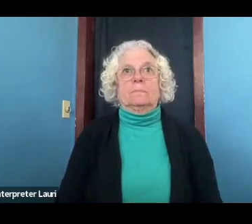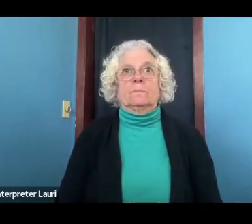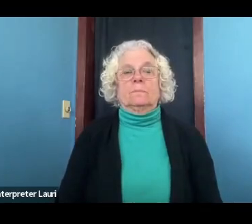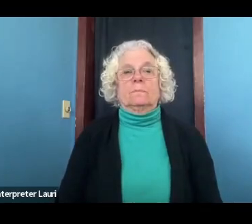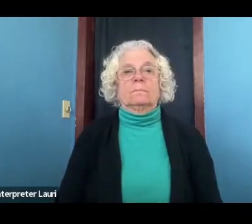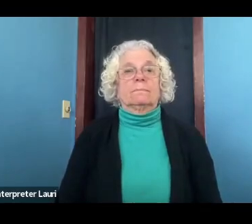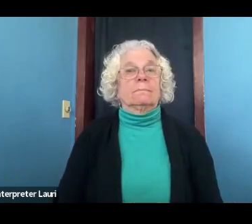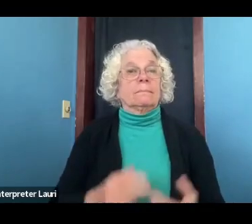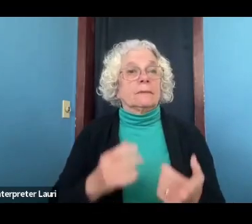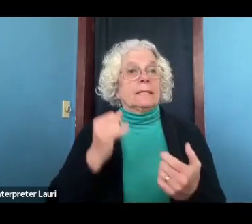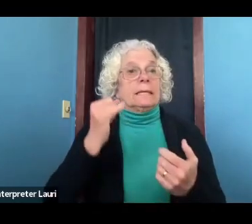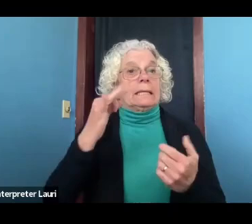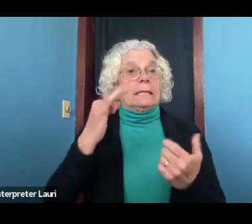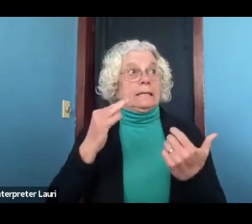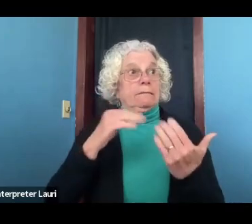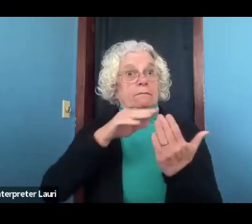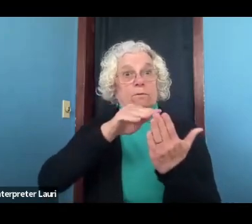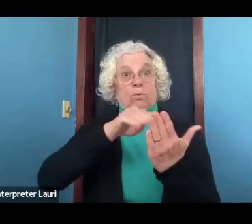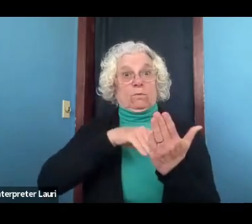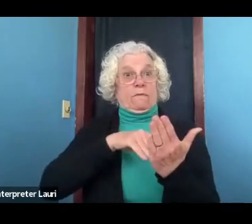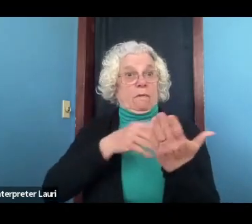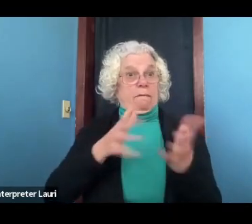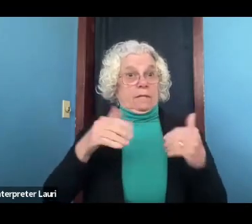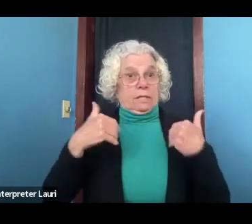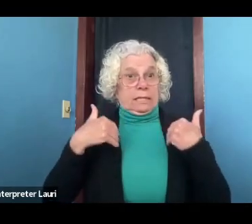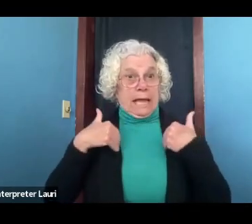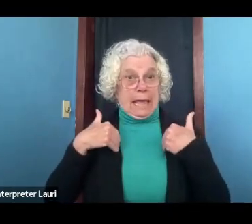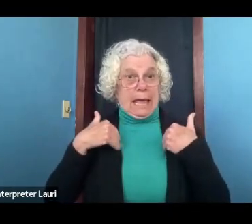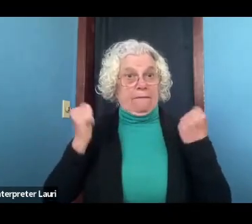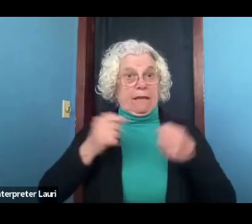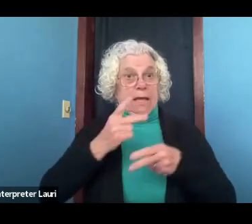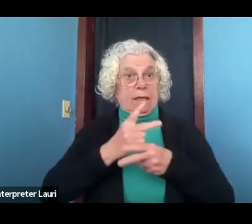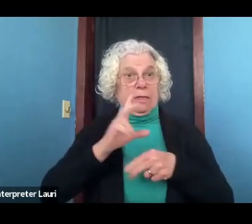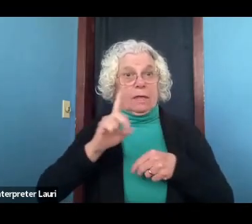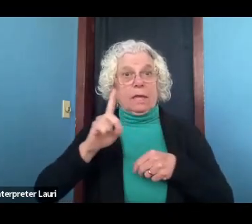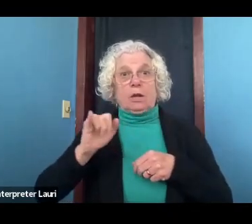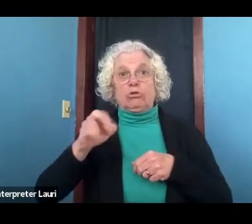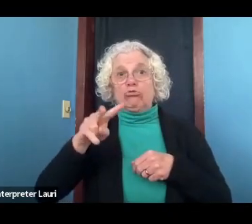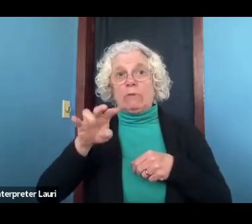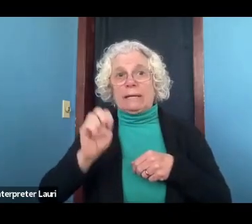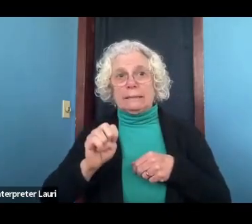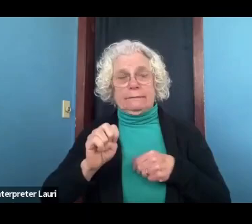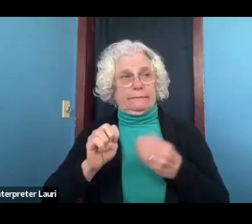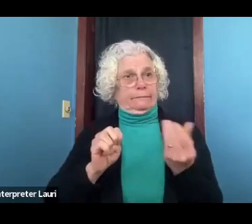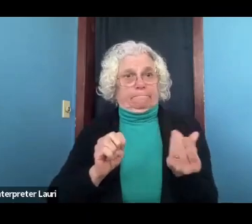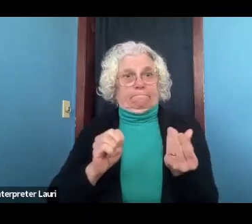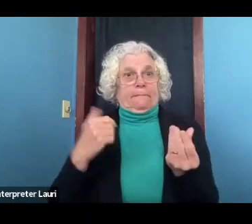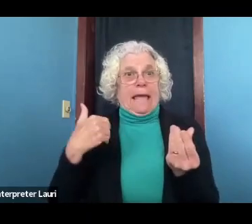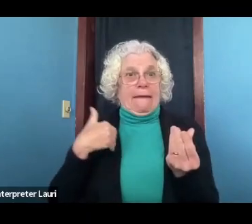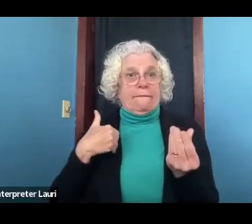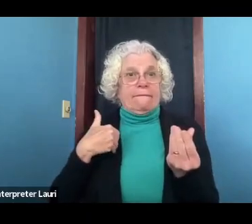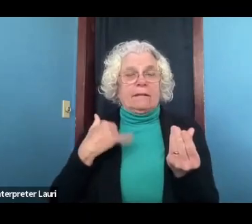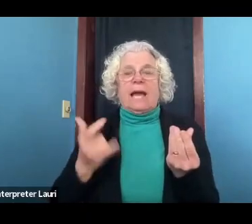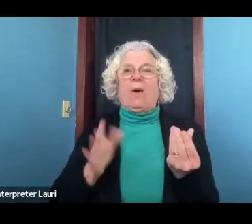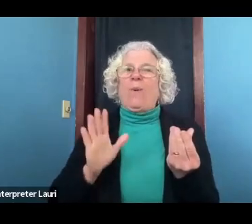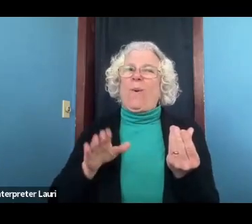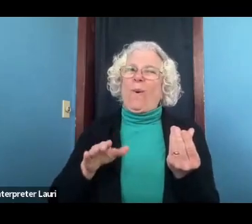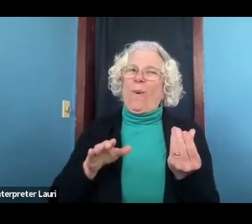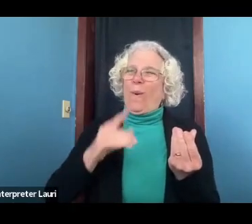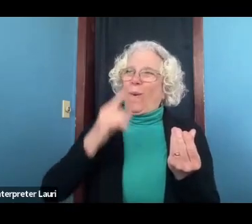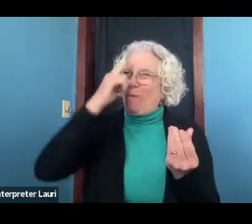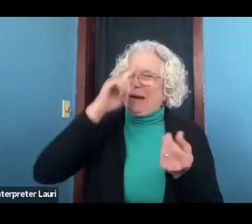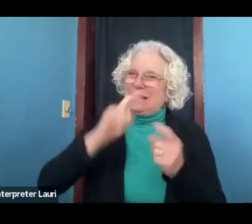So let's say you've done a healthcare directive. How do you revoke it? Let's say you've changed your mind on